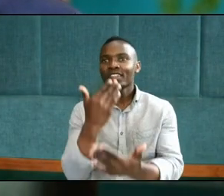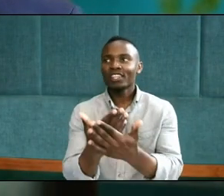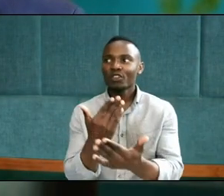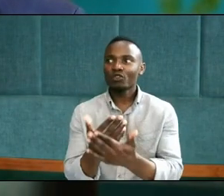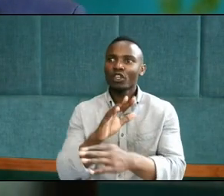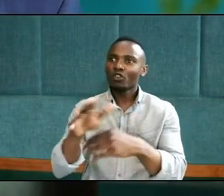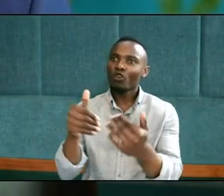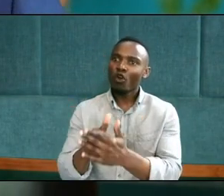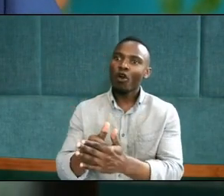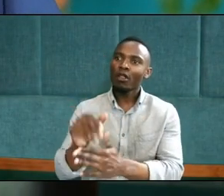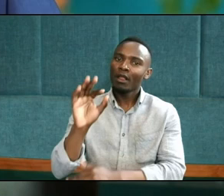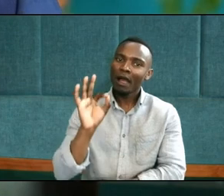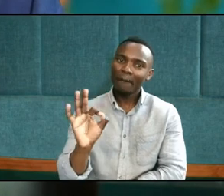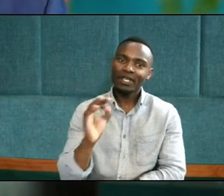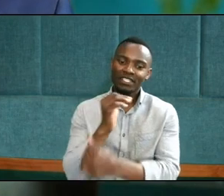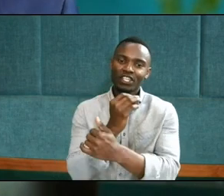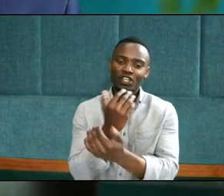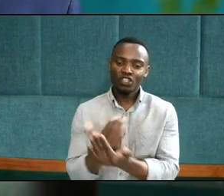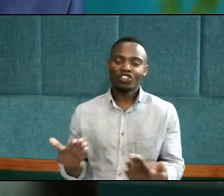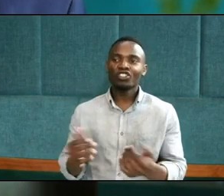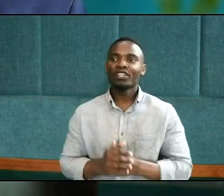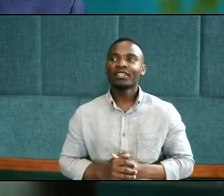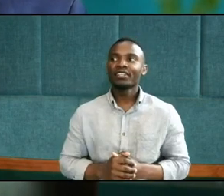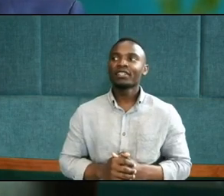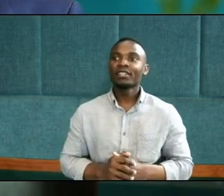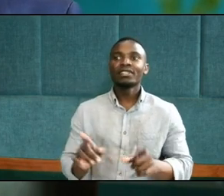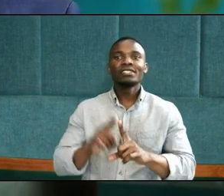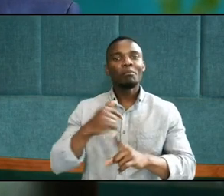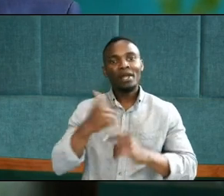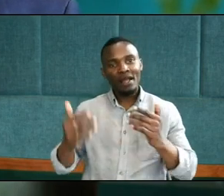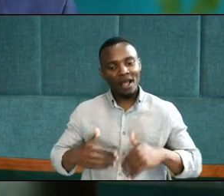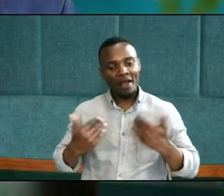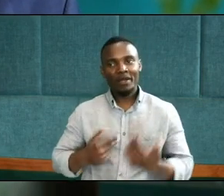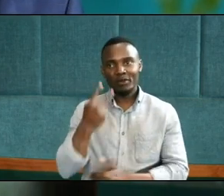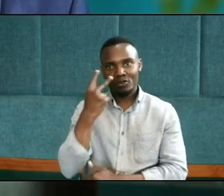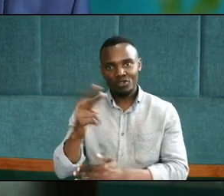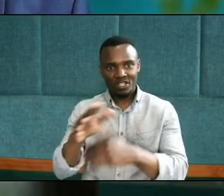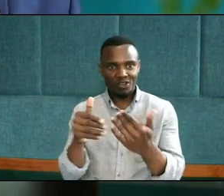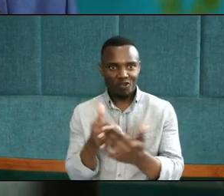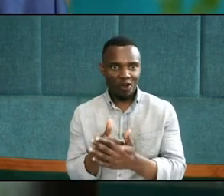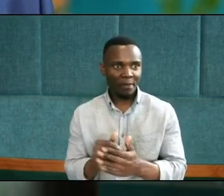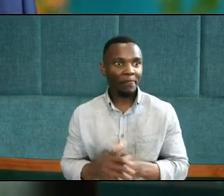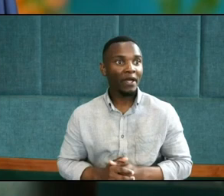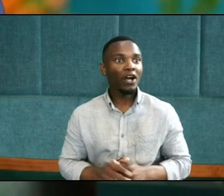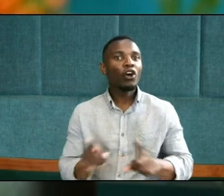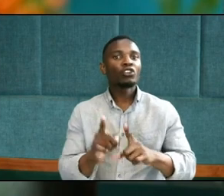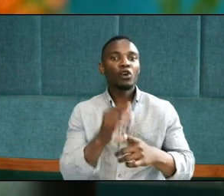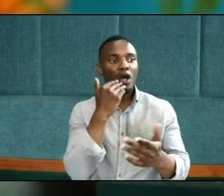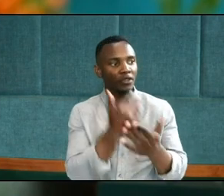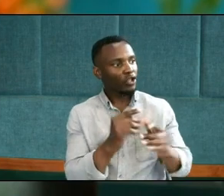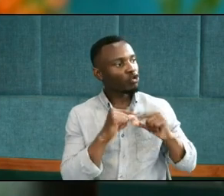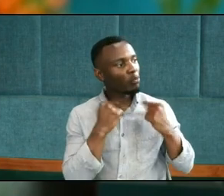lovely children. Lavington was my church also. I'm so happy to see you. Thank you, Pastor